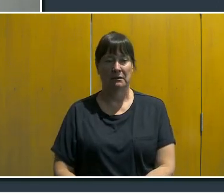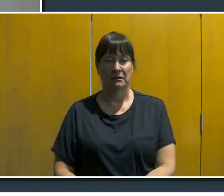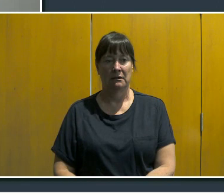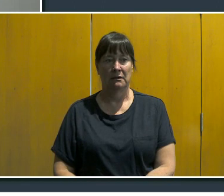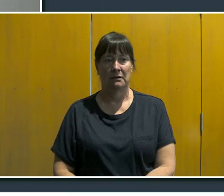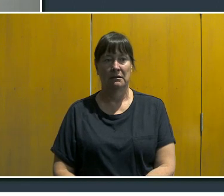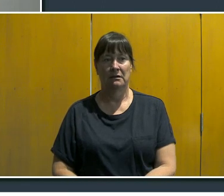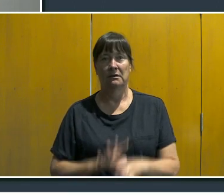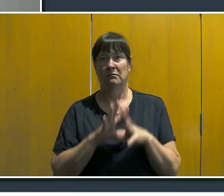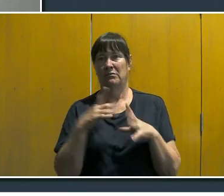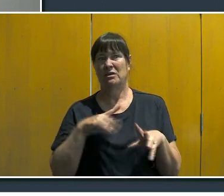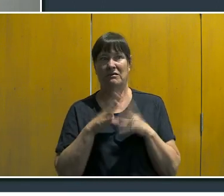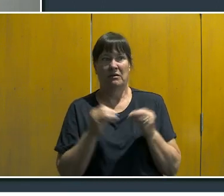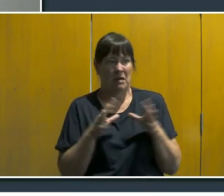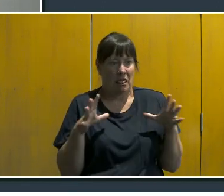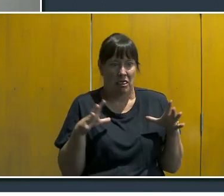Otherwise, everything's going to shrink.